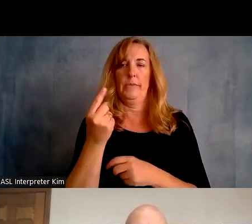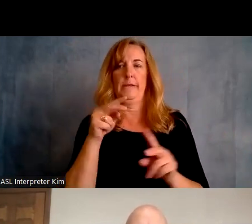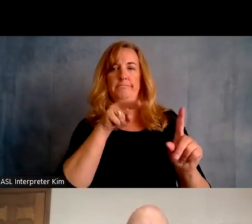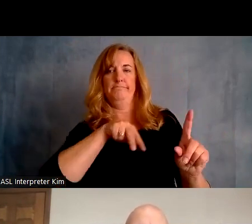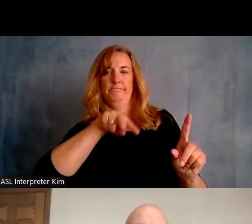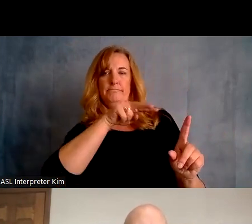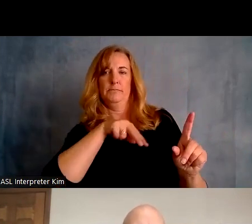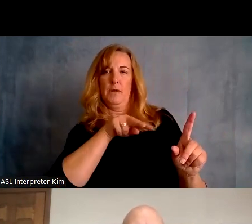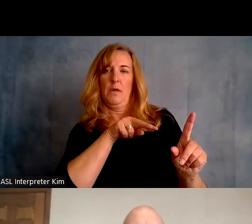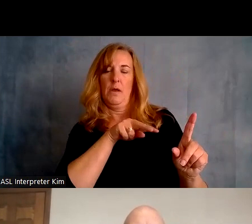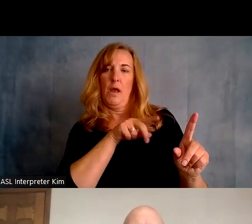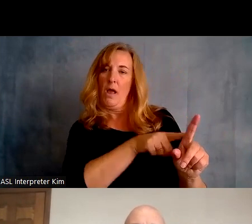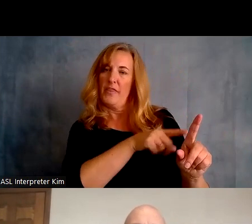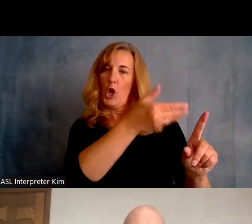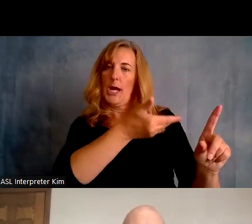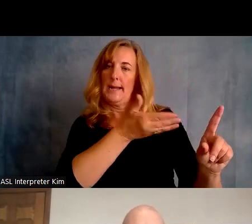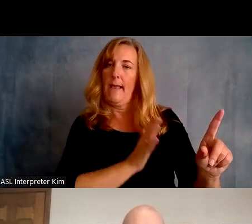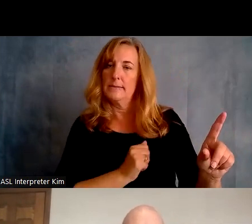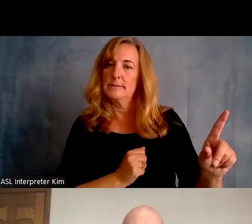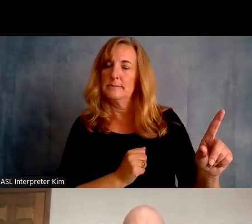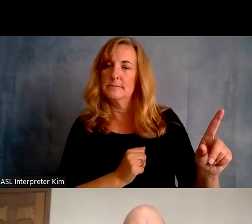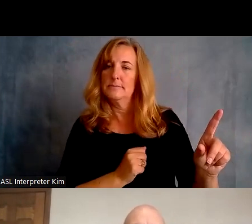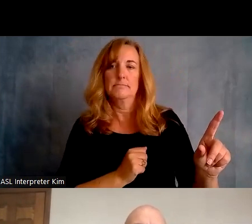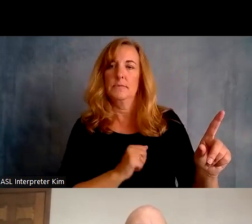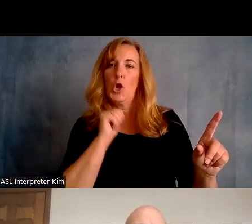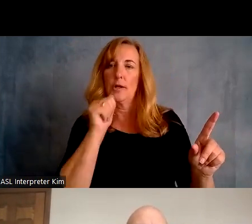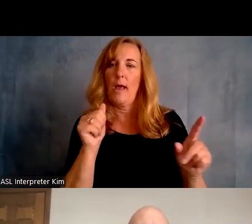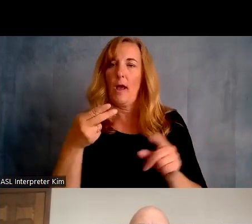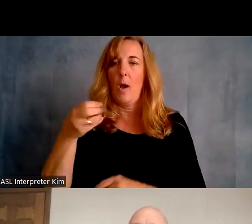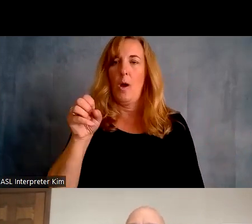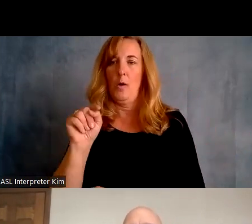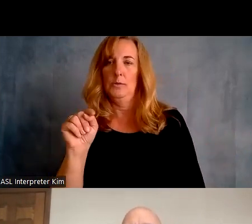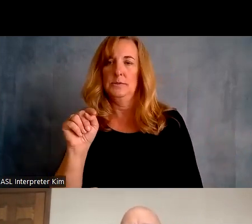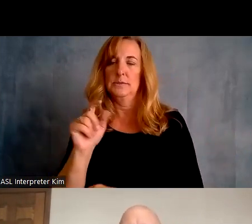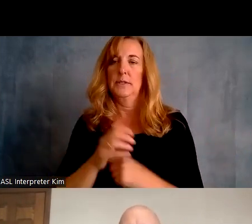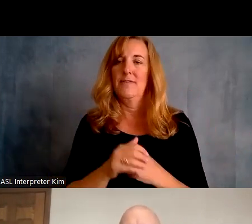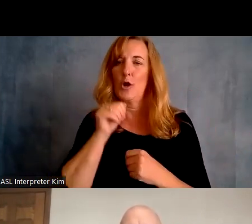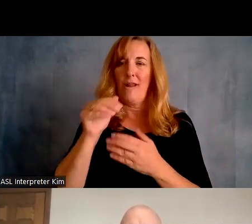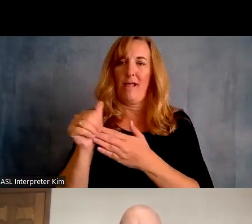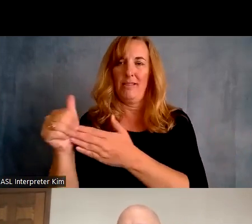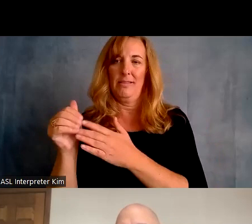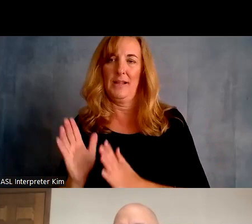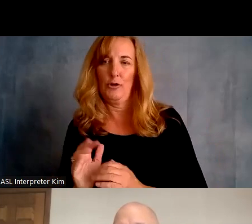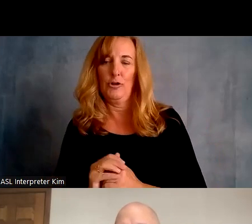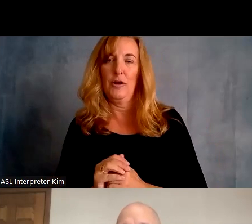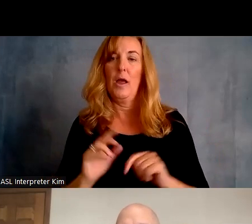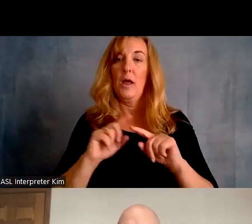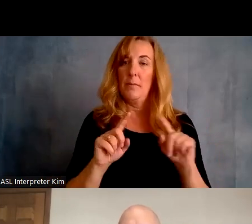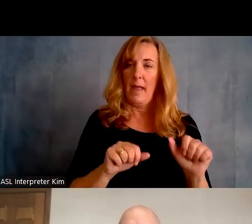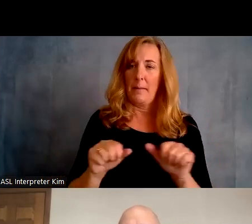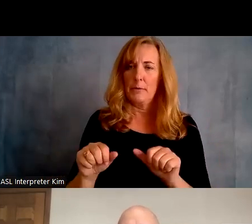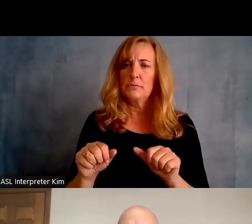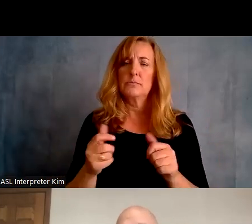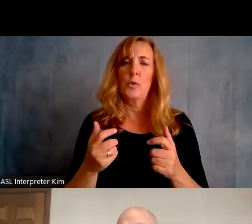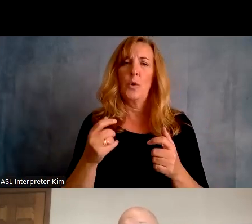and not as hosts. And the reason is ableism suggests that in order to participate in the practice of